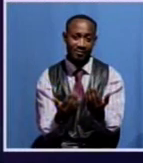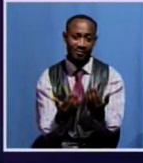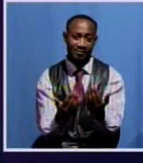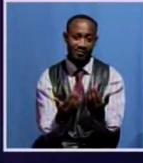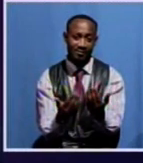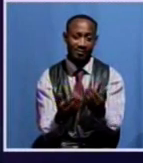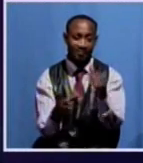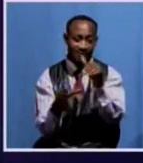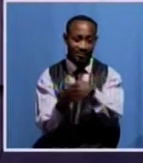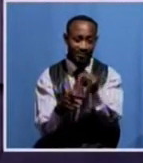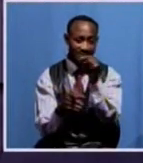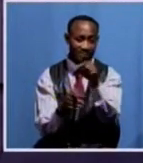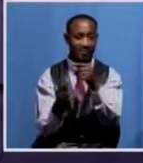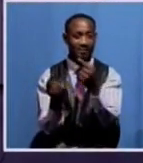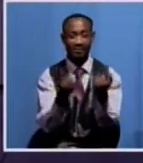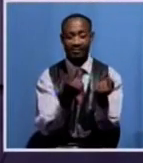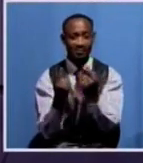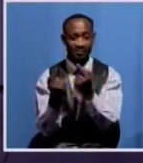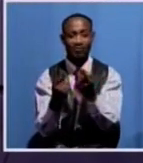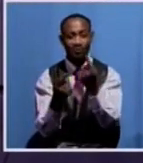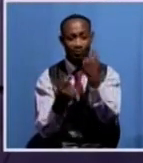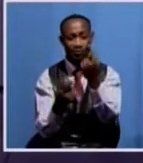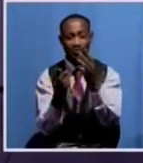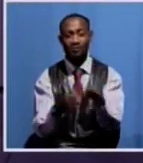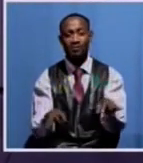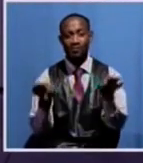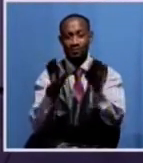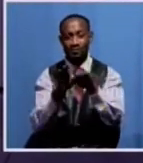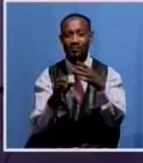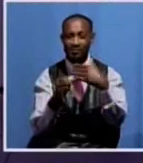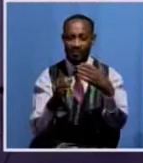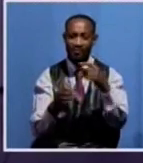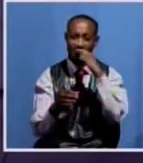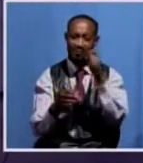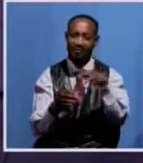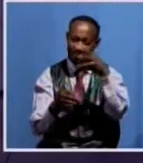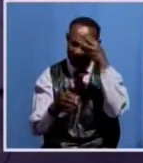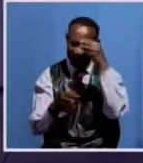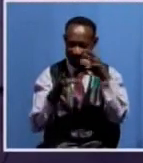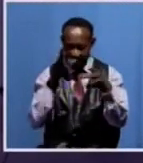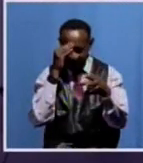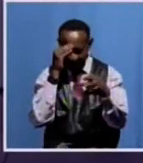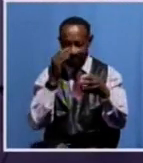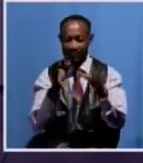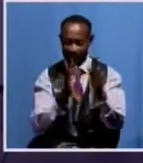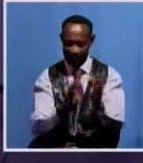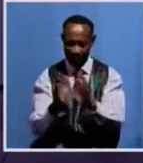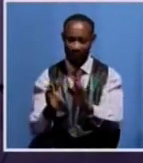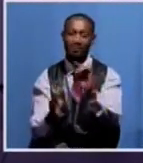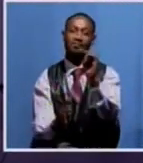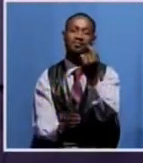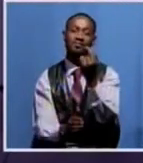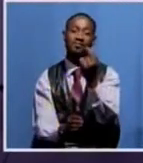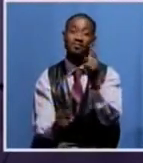that situation, one of the important things you have to learn to do is to plan and plan carefully. But